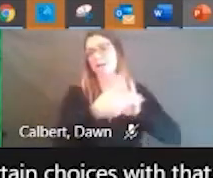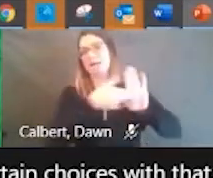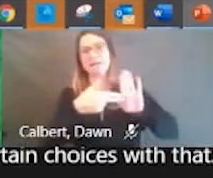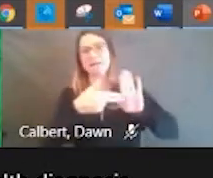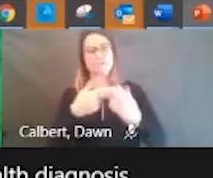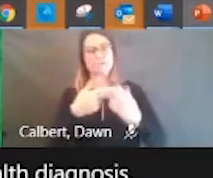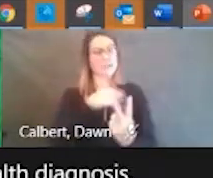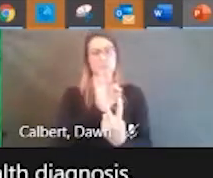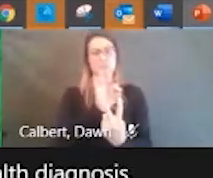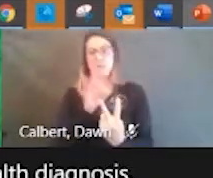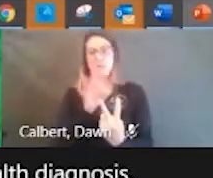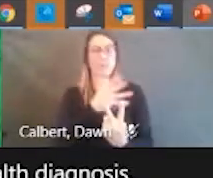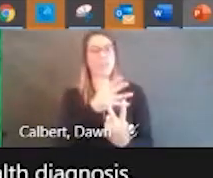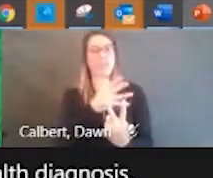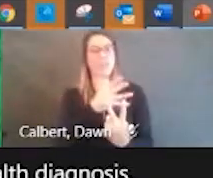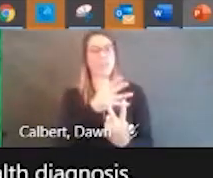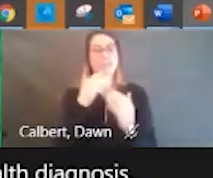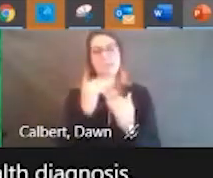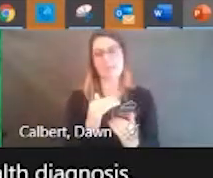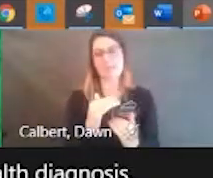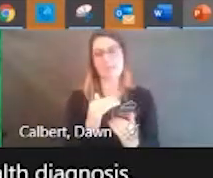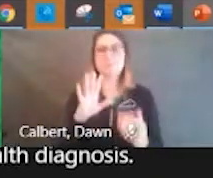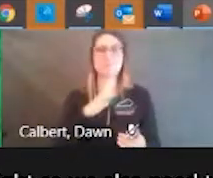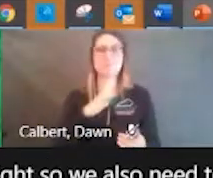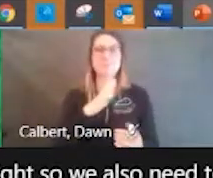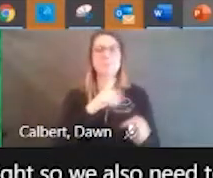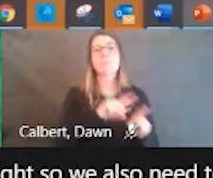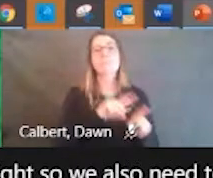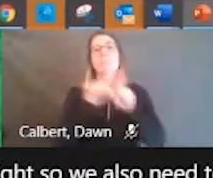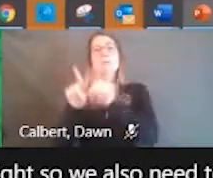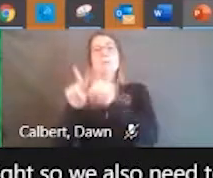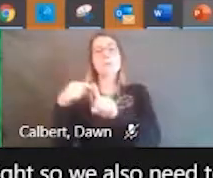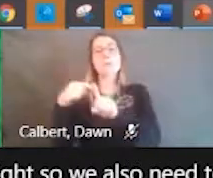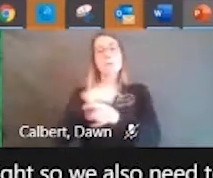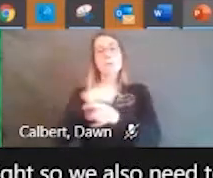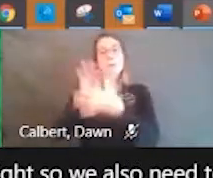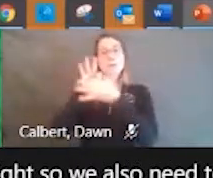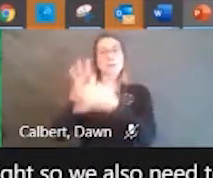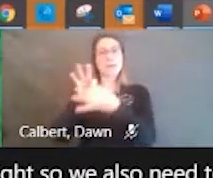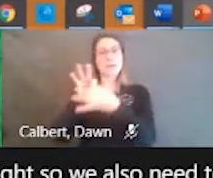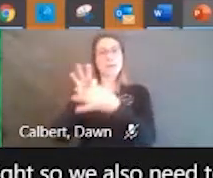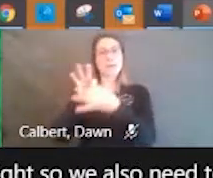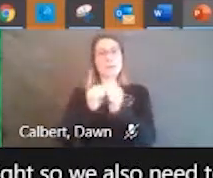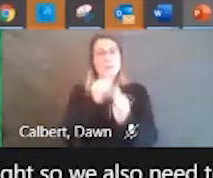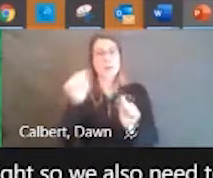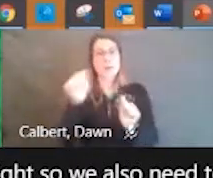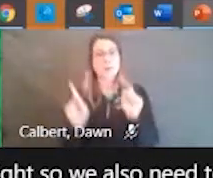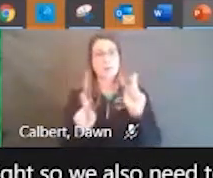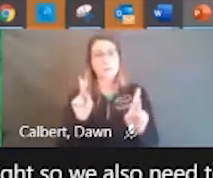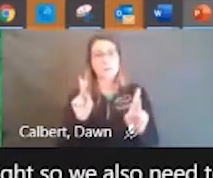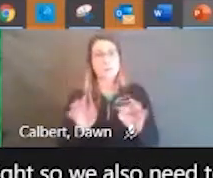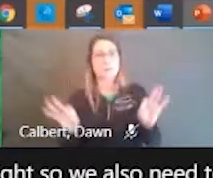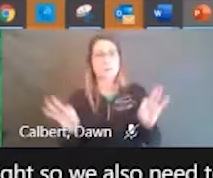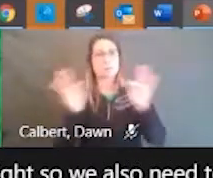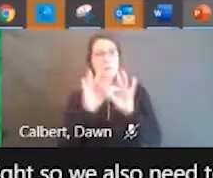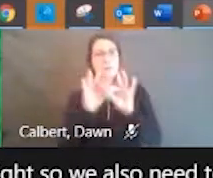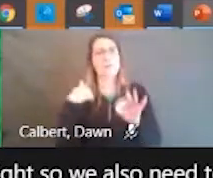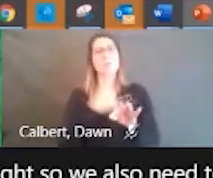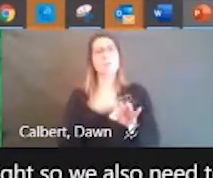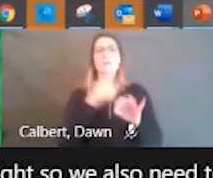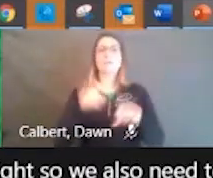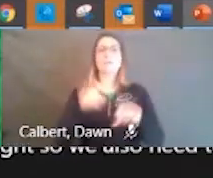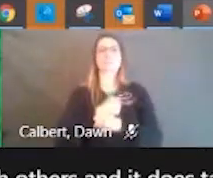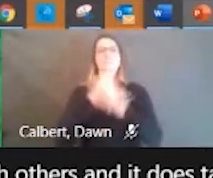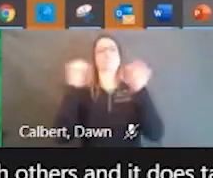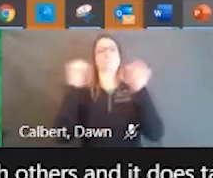need to think about how we're connecting with others. And it does take vulnerability to open the door to resilience. And